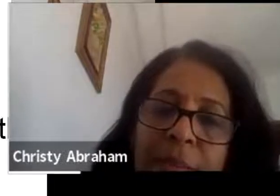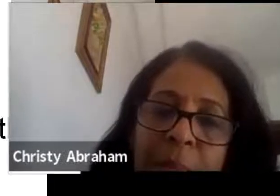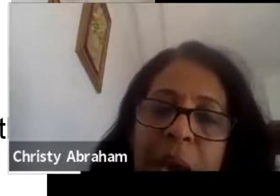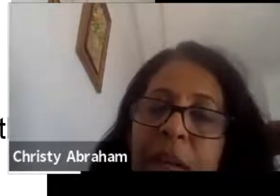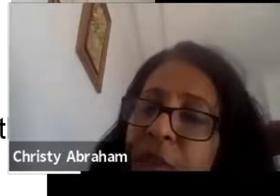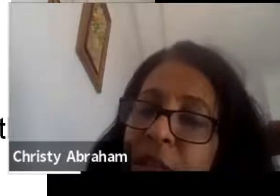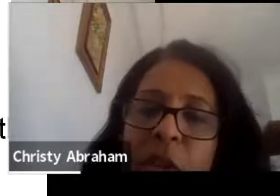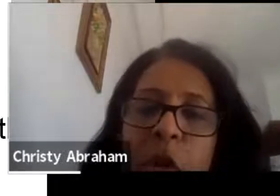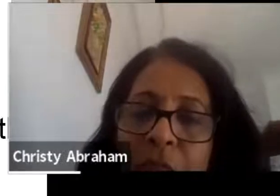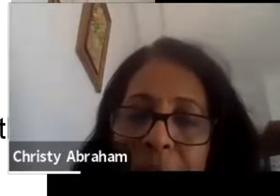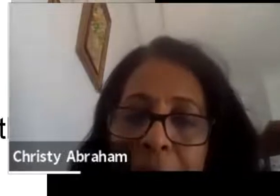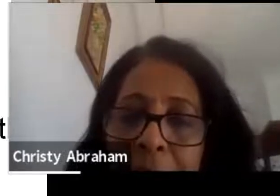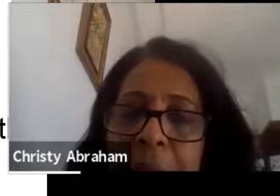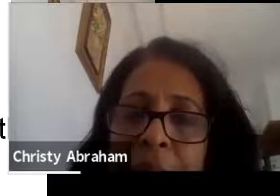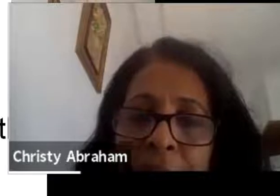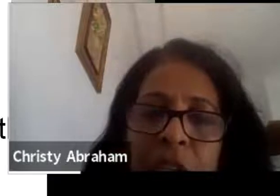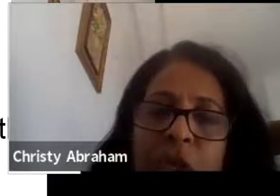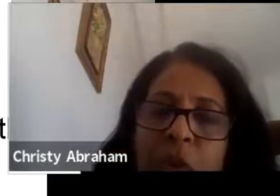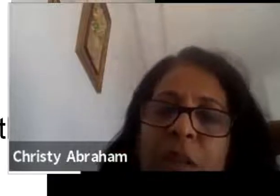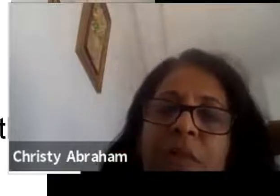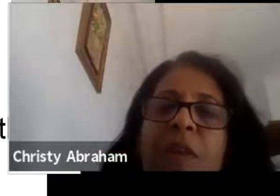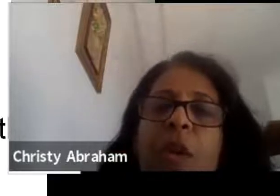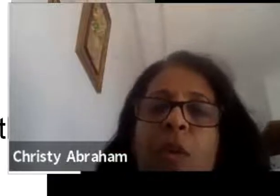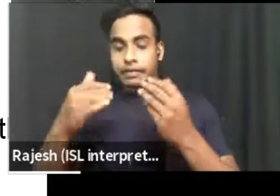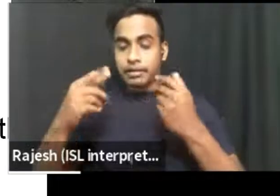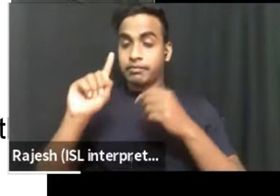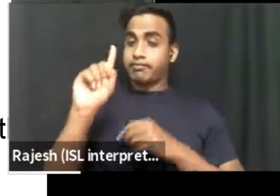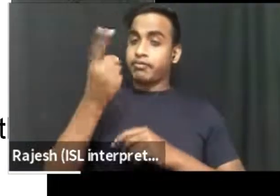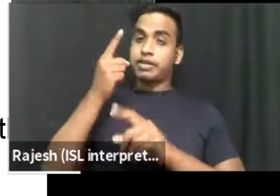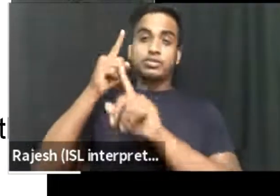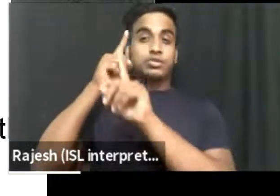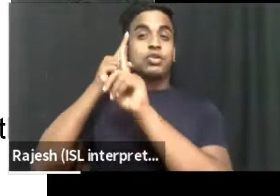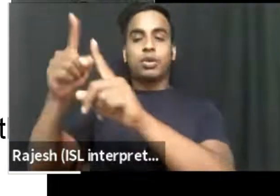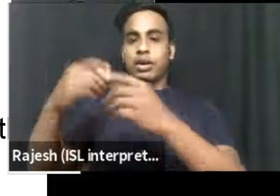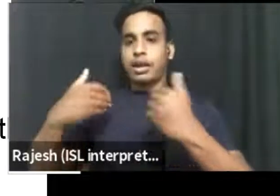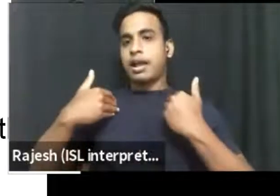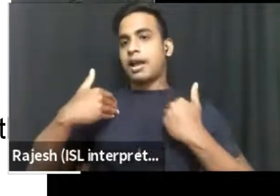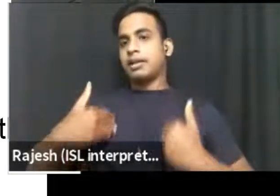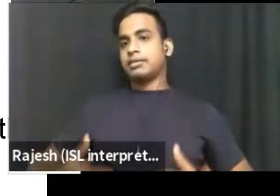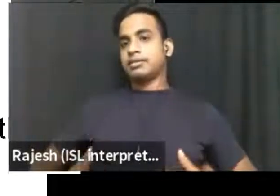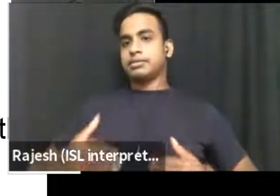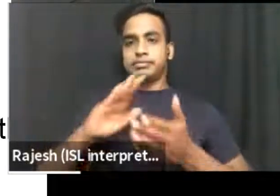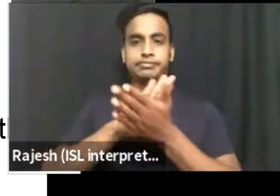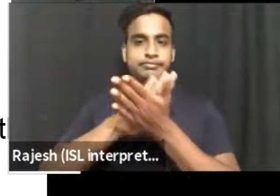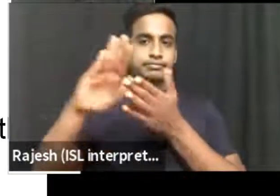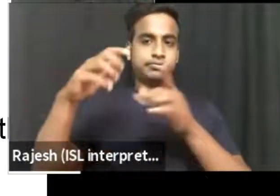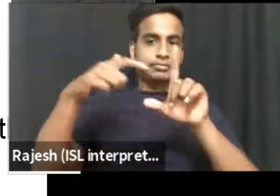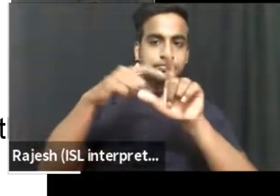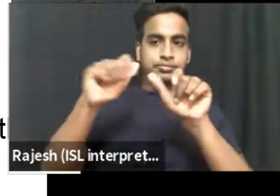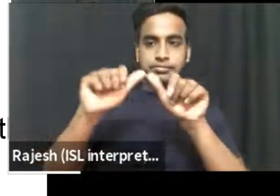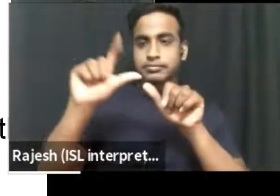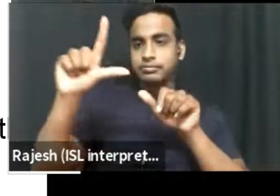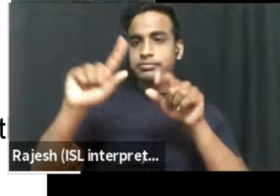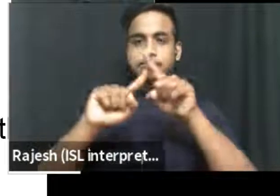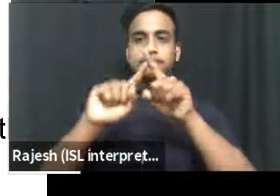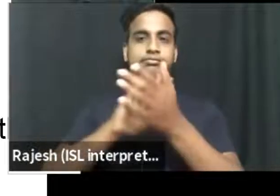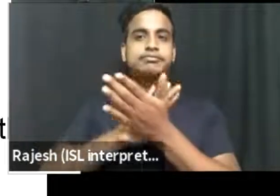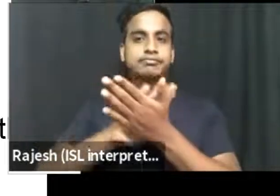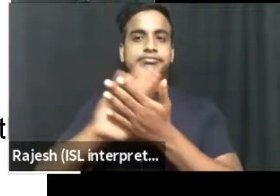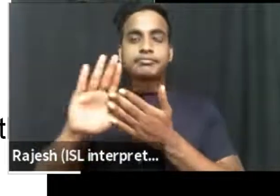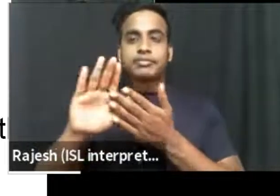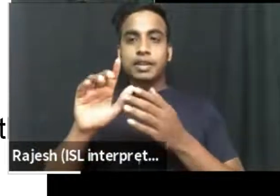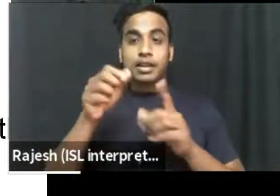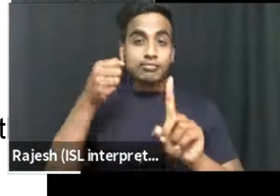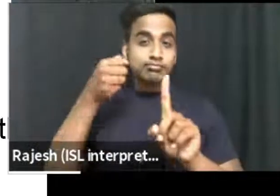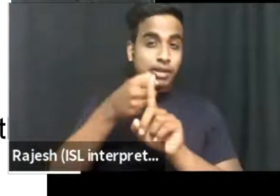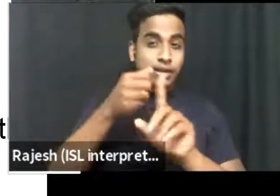of CBR. We did not really get into it. We were looking at more from a health aspect, how it has been impacted.